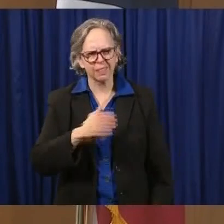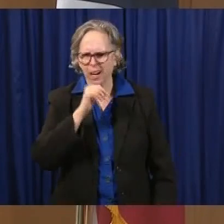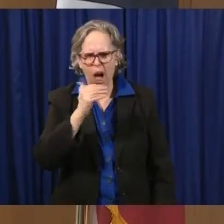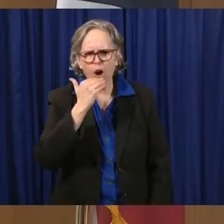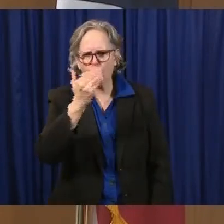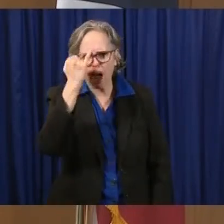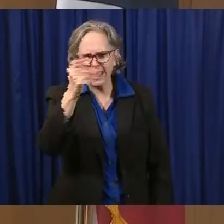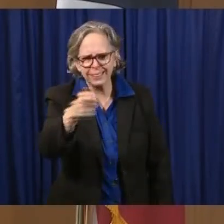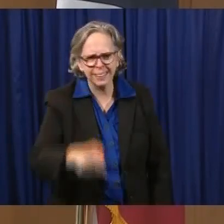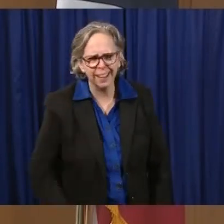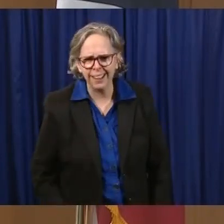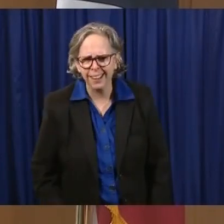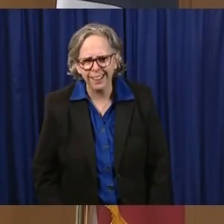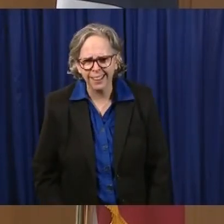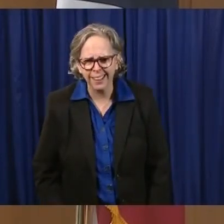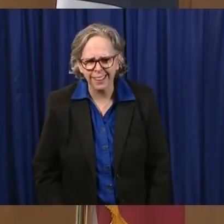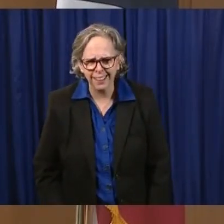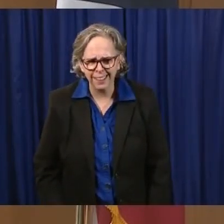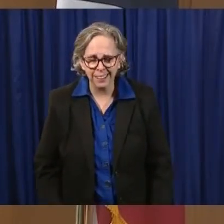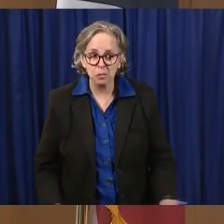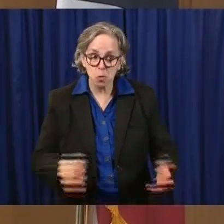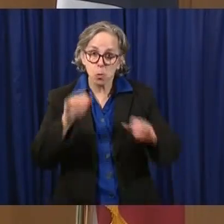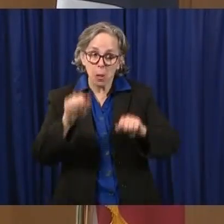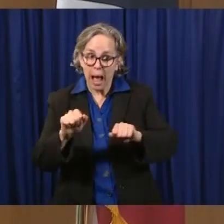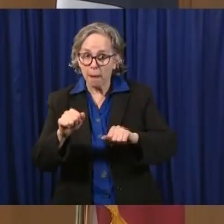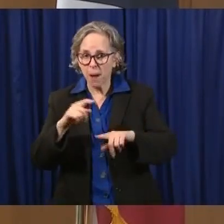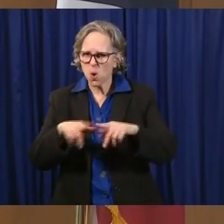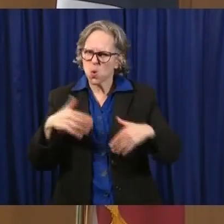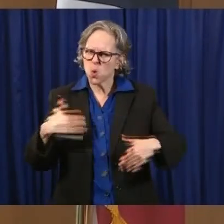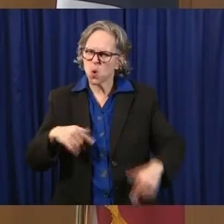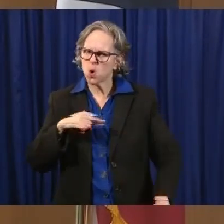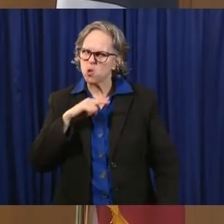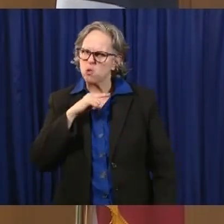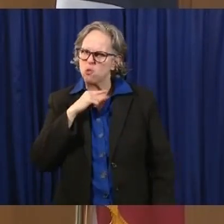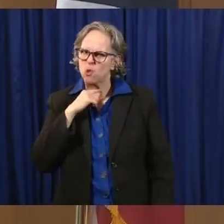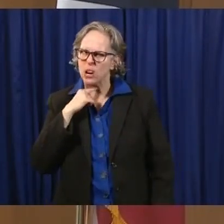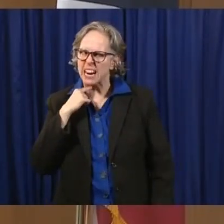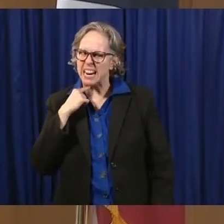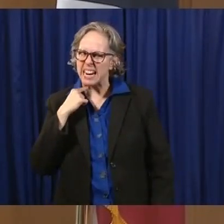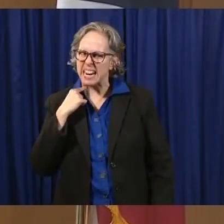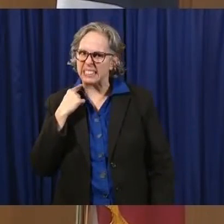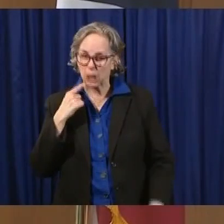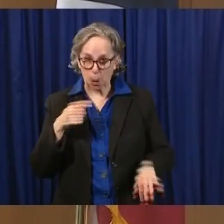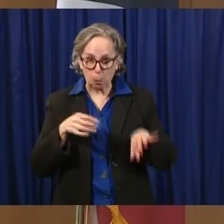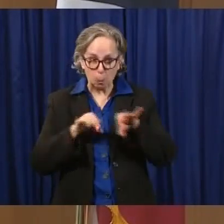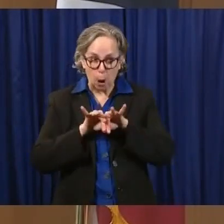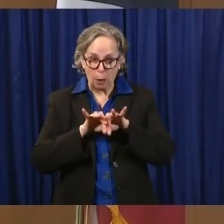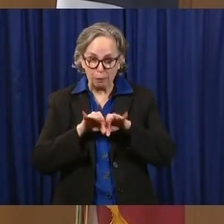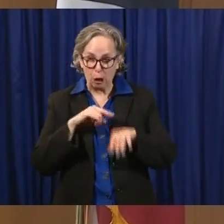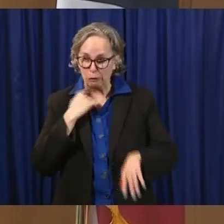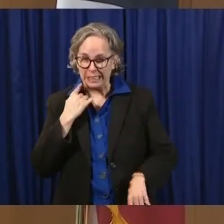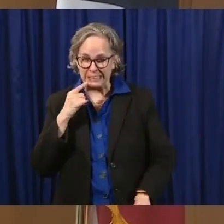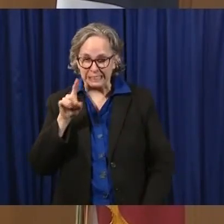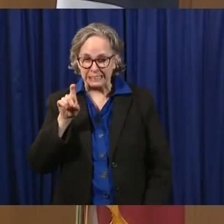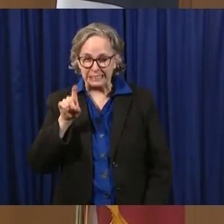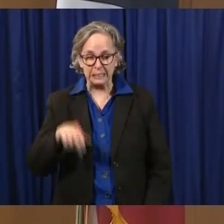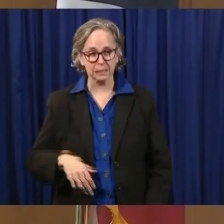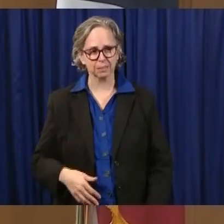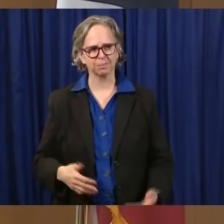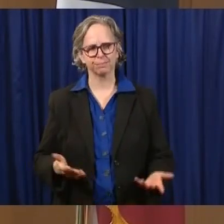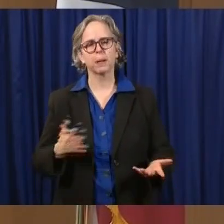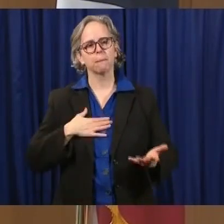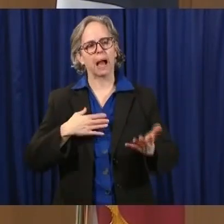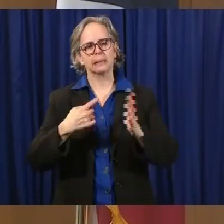you can, but it just, you know, you got to weigh benefit versus risk. And of course, that's my example, baseball.